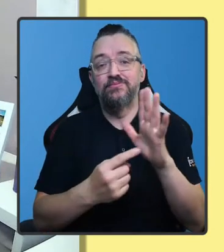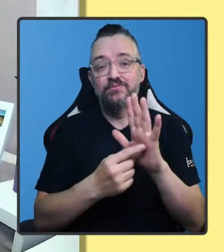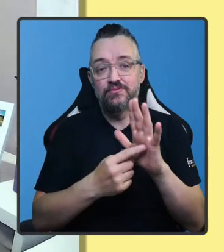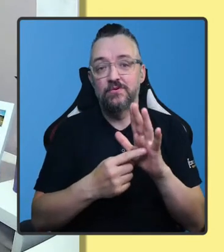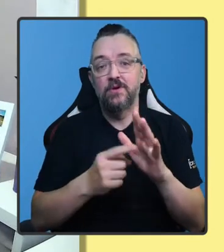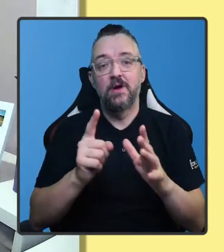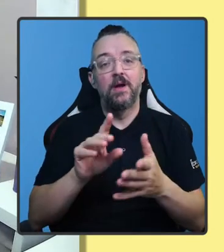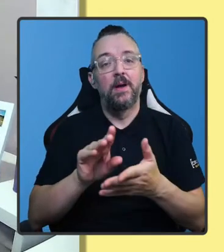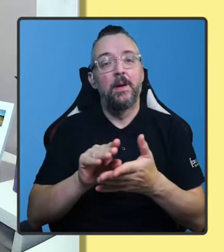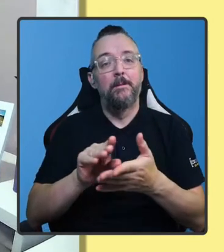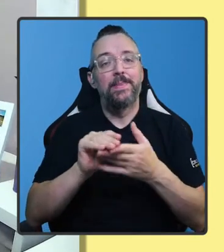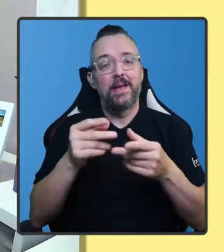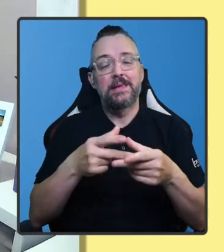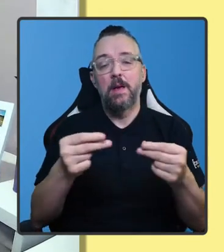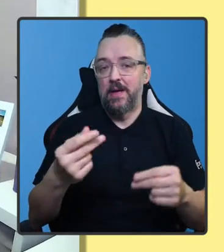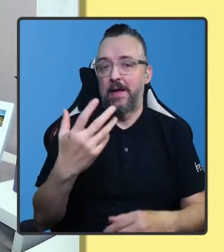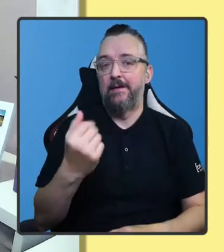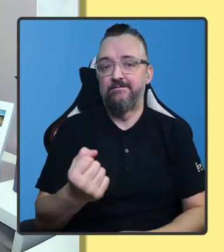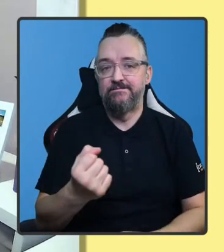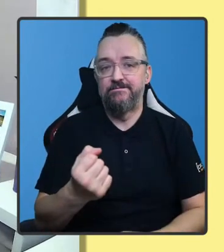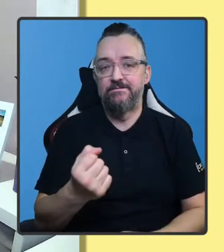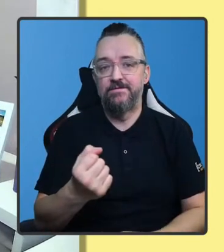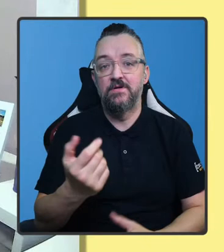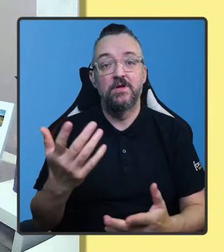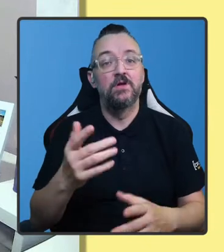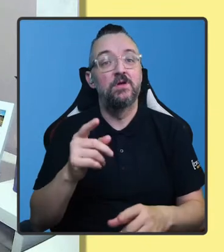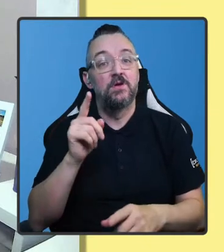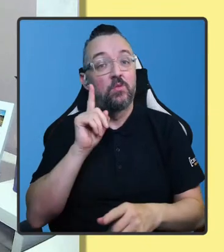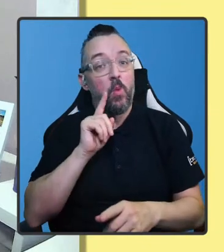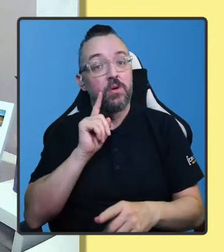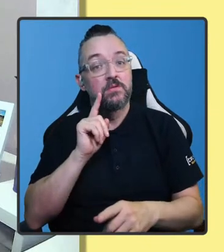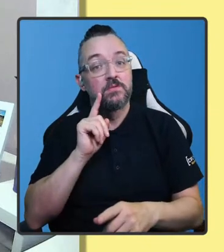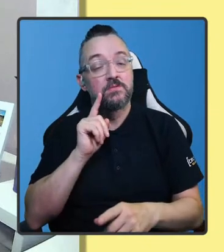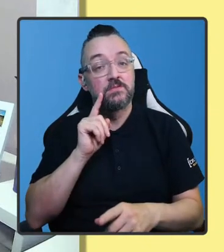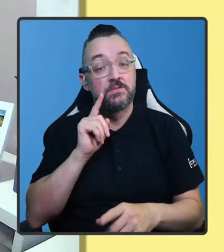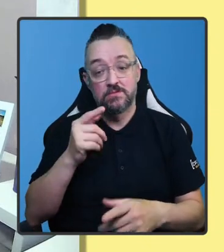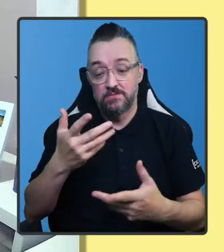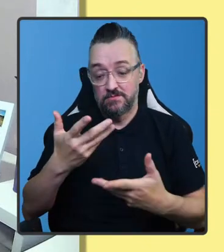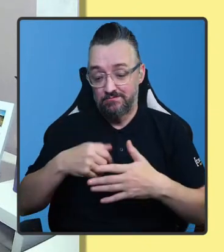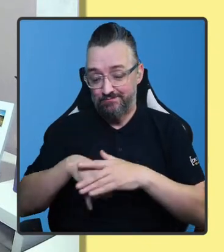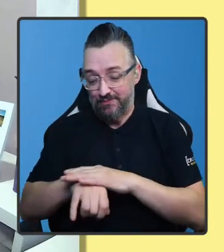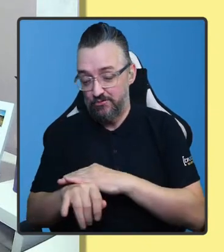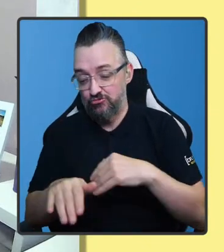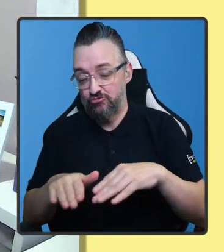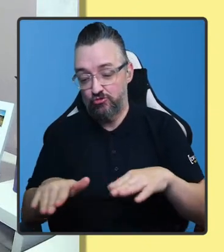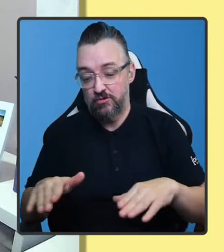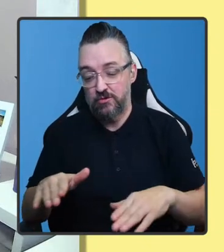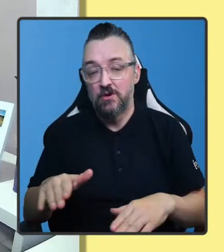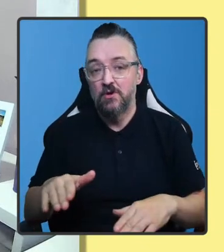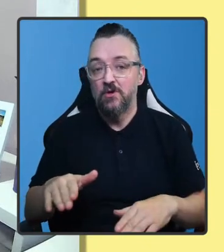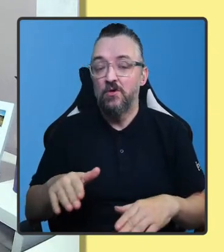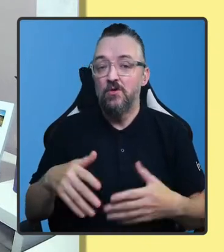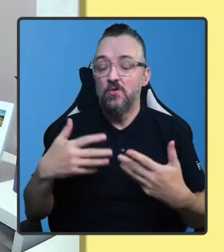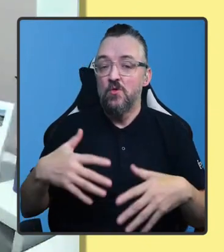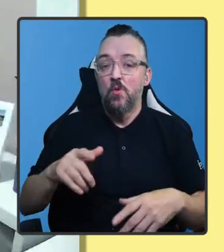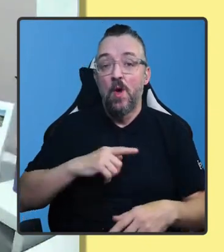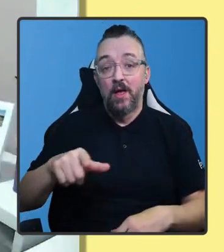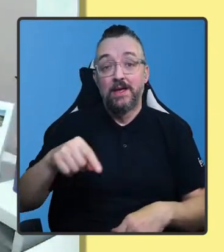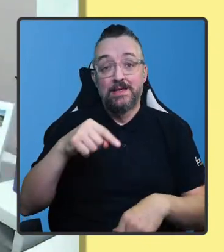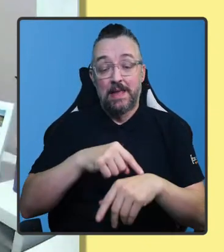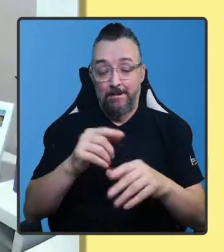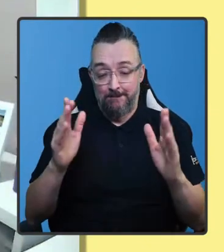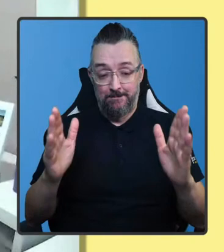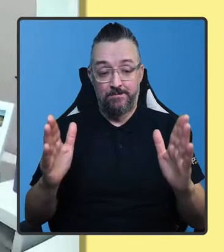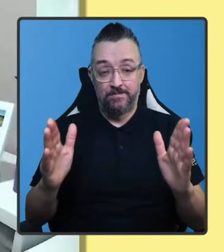gap when women have children. The really horrendous thing about it is that during that same period of time, during